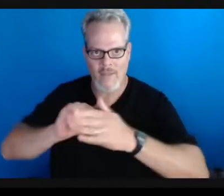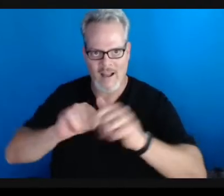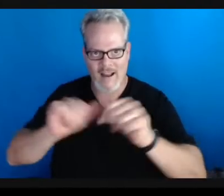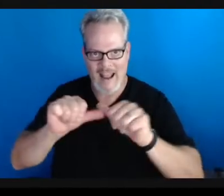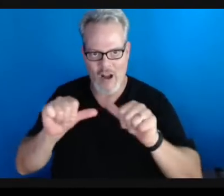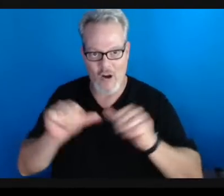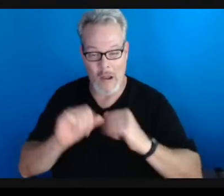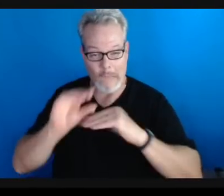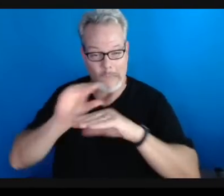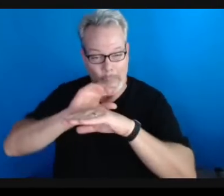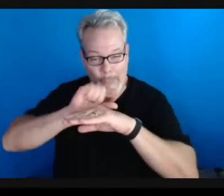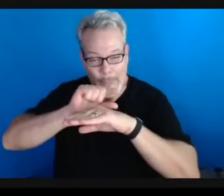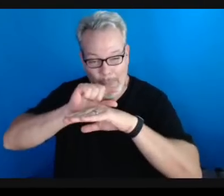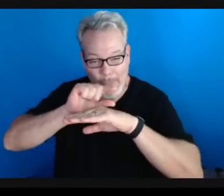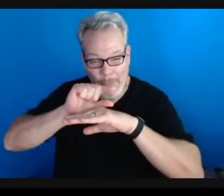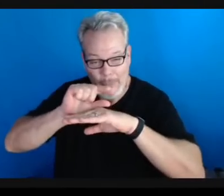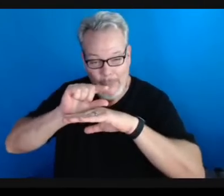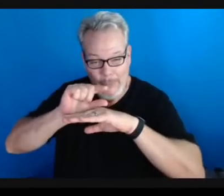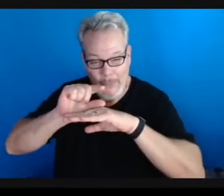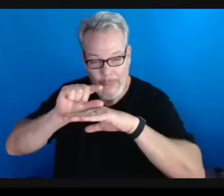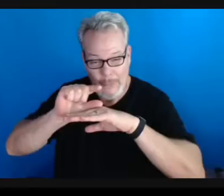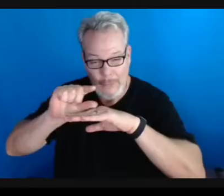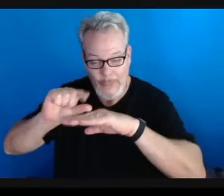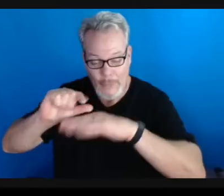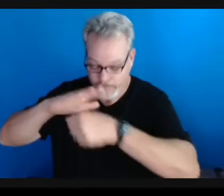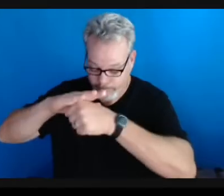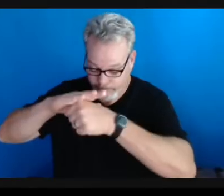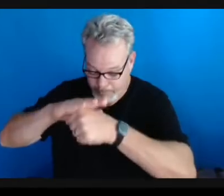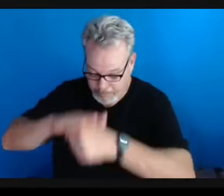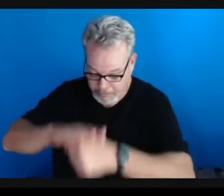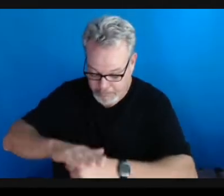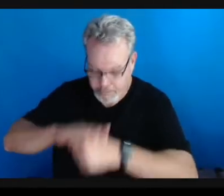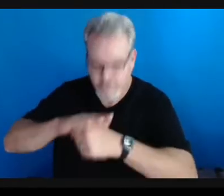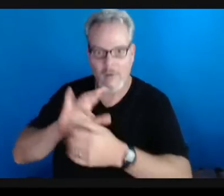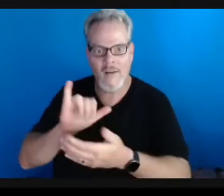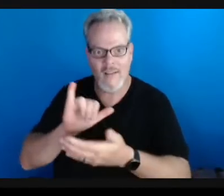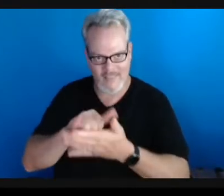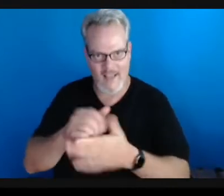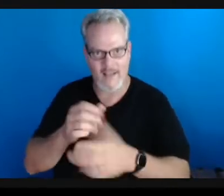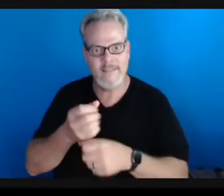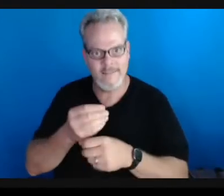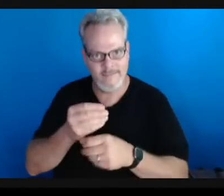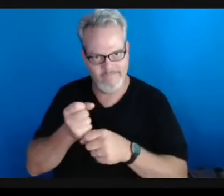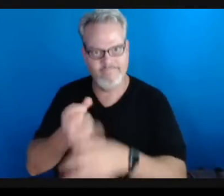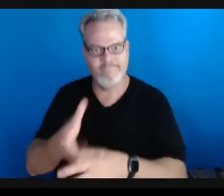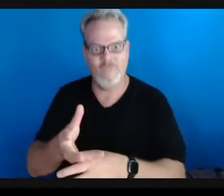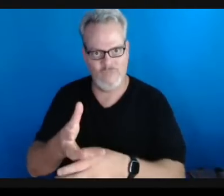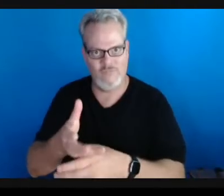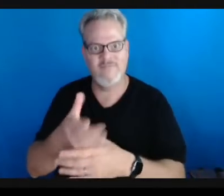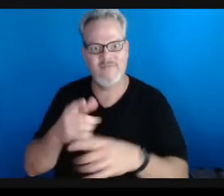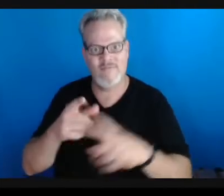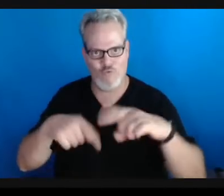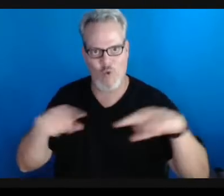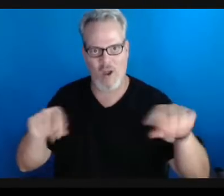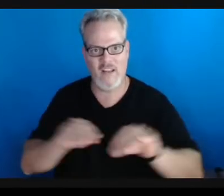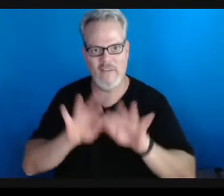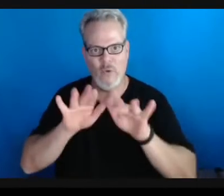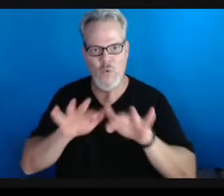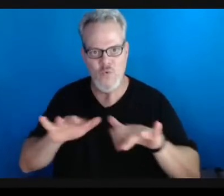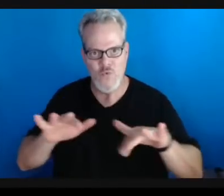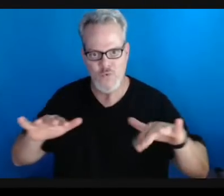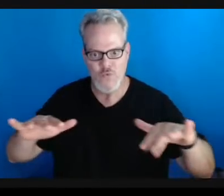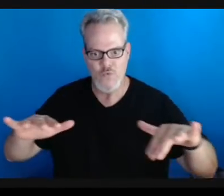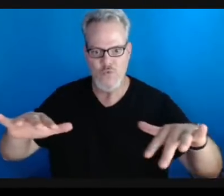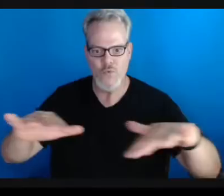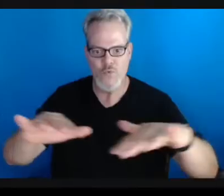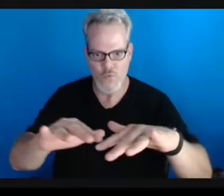and it can deform, maybe that's a way that the weight of lava can influence things, right? Maybe that's helping cause some of these ooze-up flows nearby as